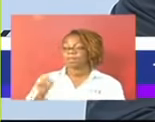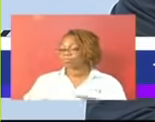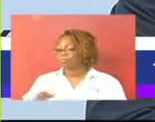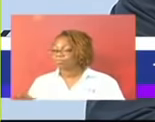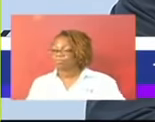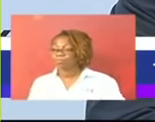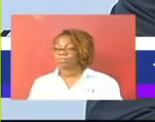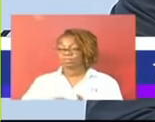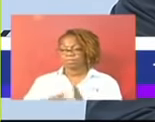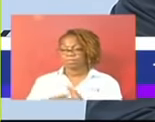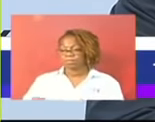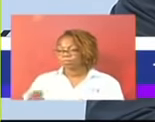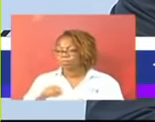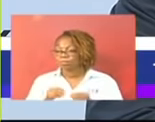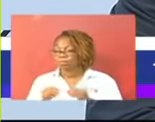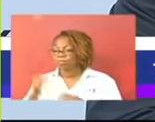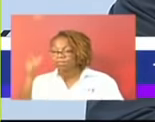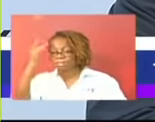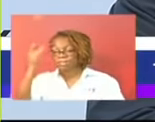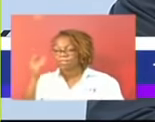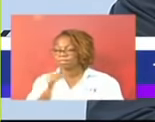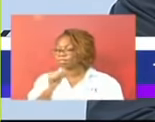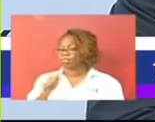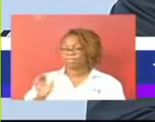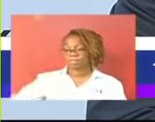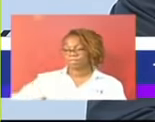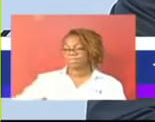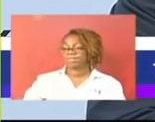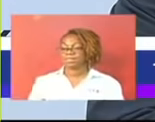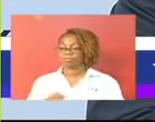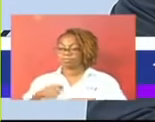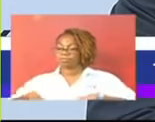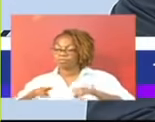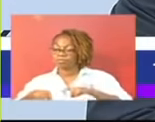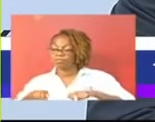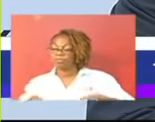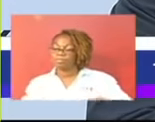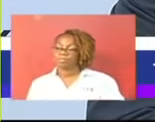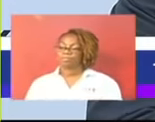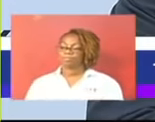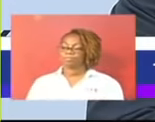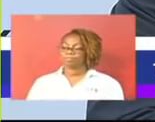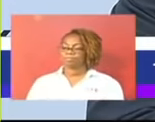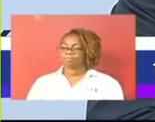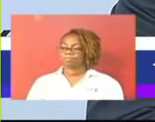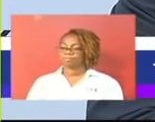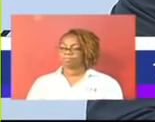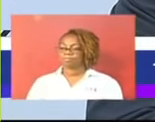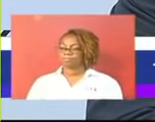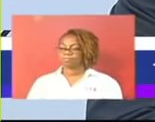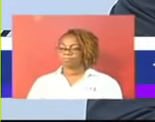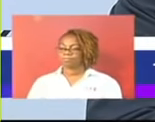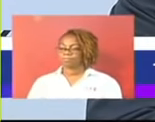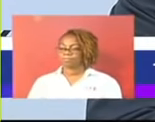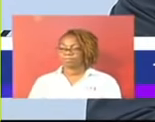more statements along those lines. And with respect to Miss C, again, what we do each time we have to comment on